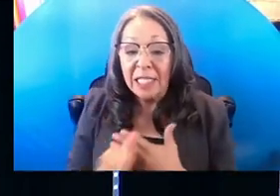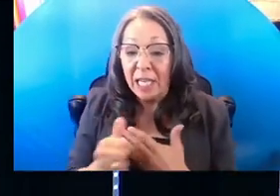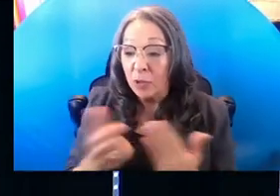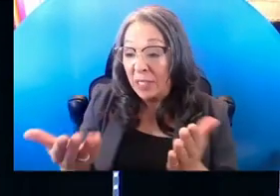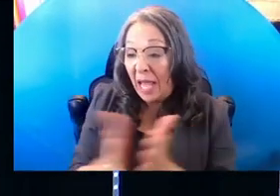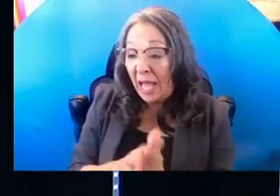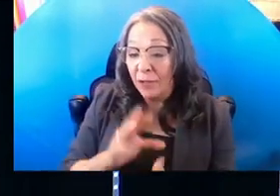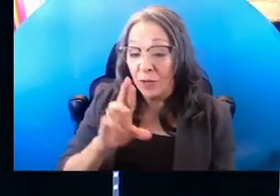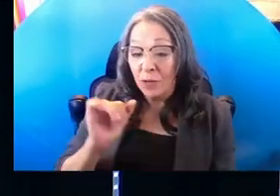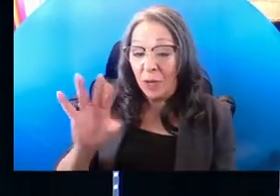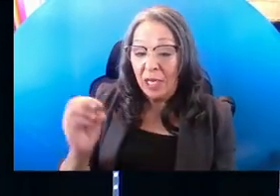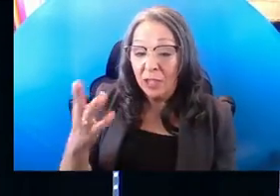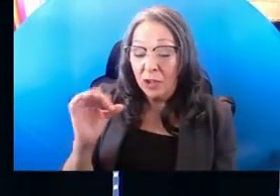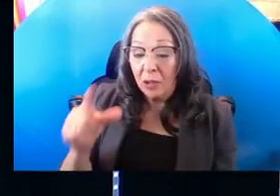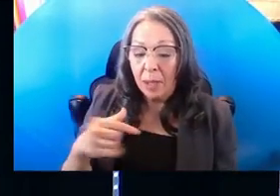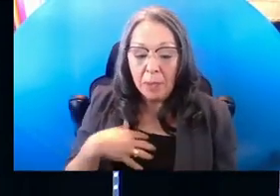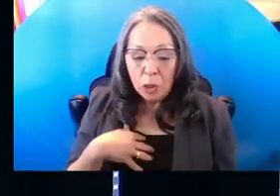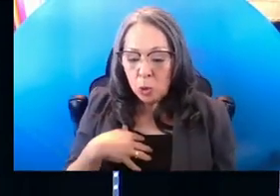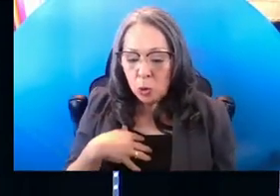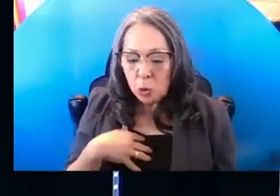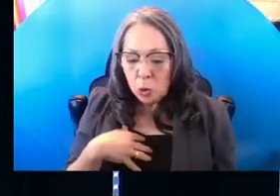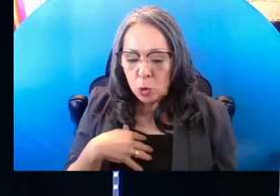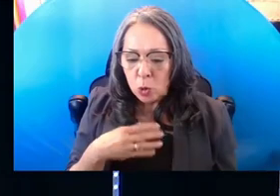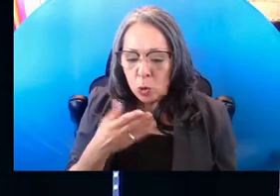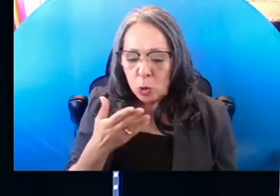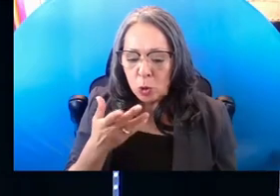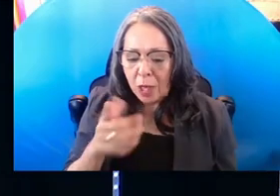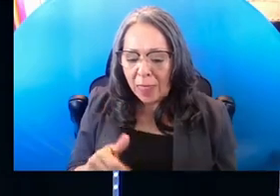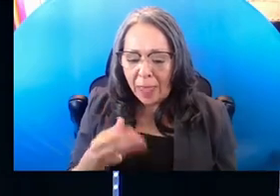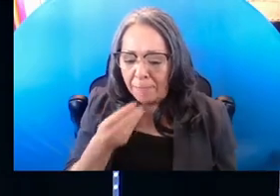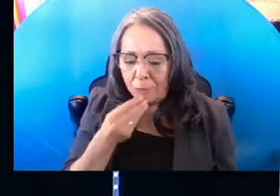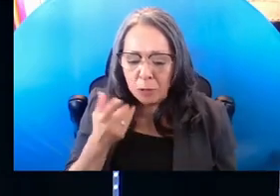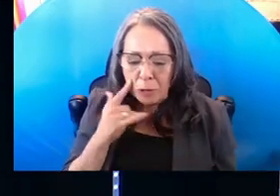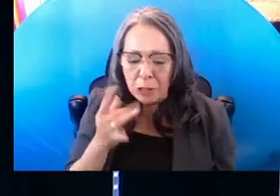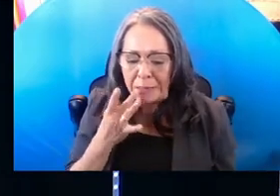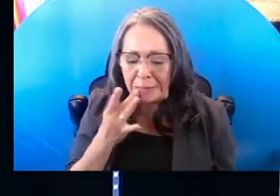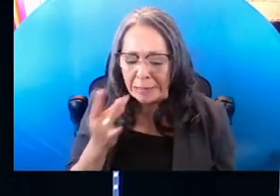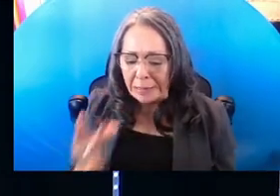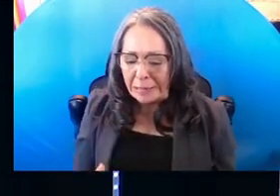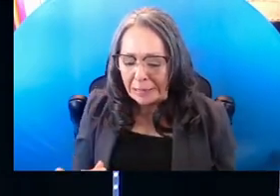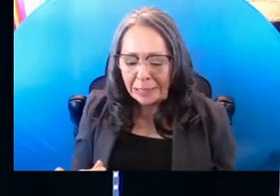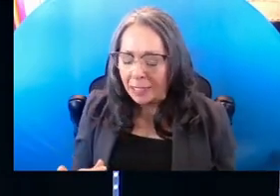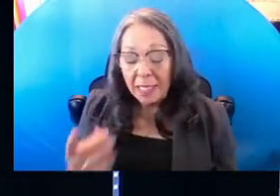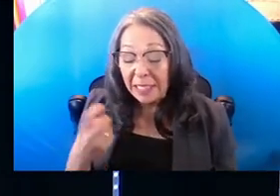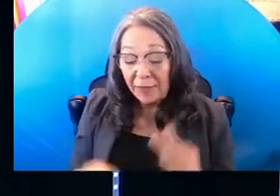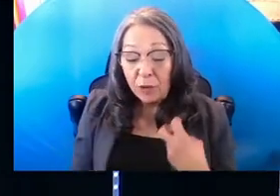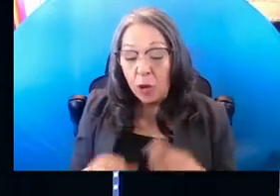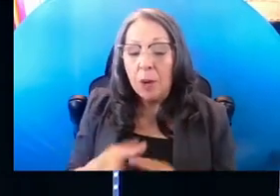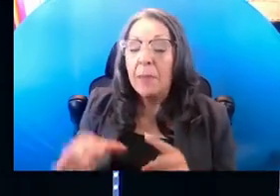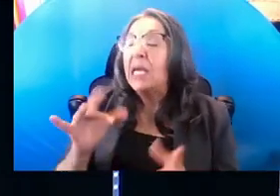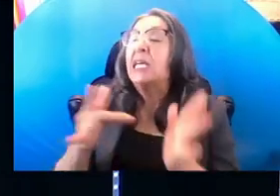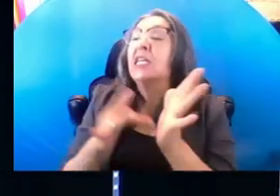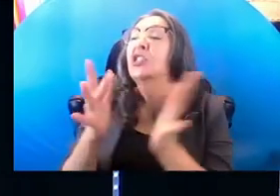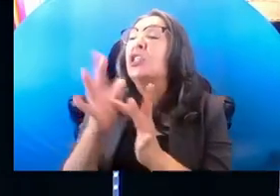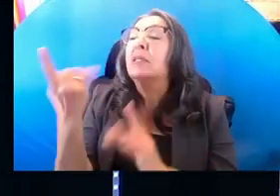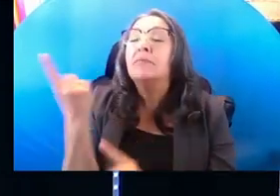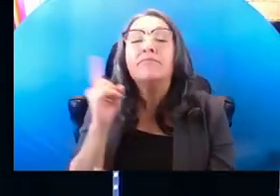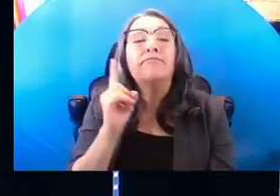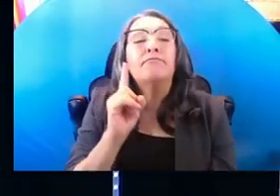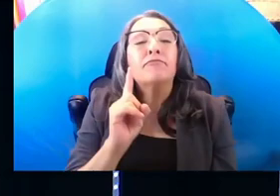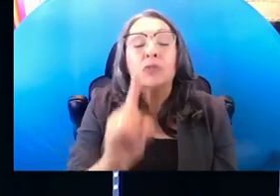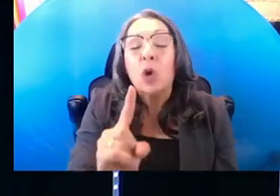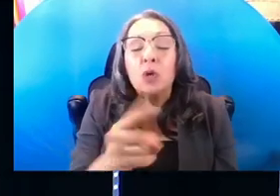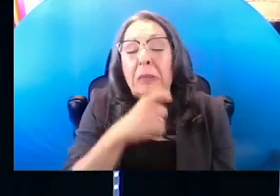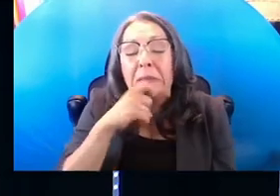man, that looks good. Just anything, you know? It's hard. So imagine Jesus is in this spot where he goes out into the desert, into the wilderness,